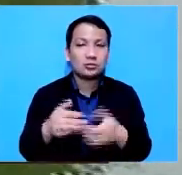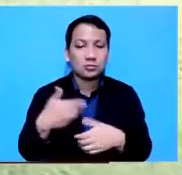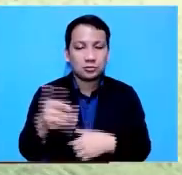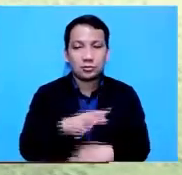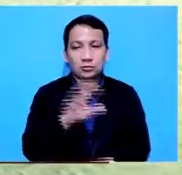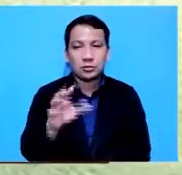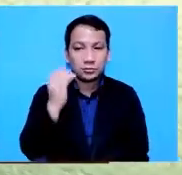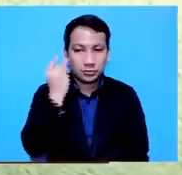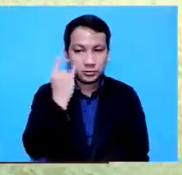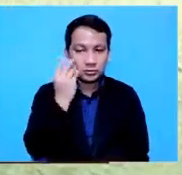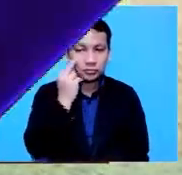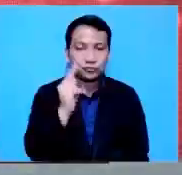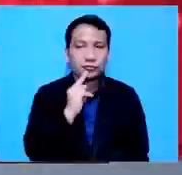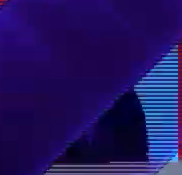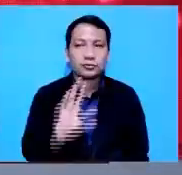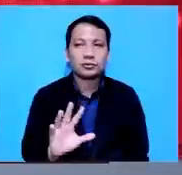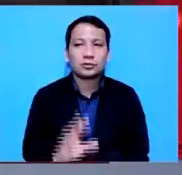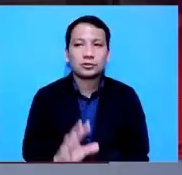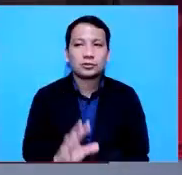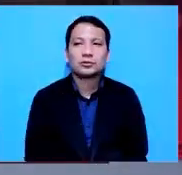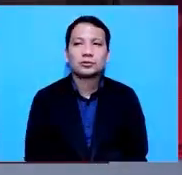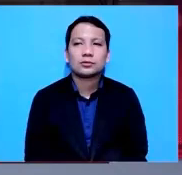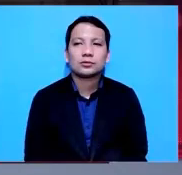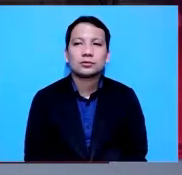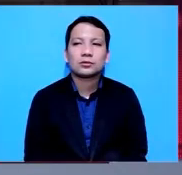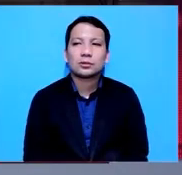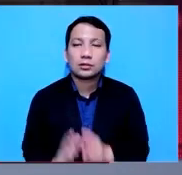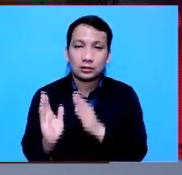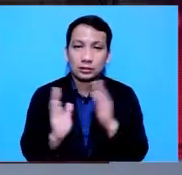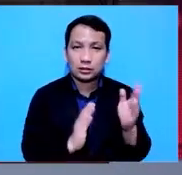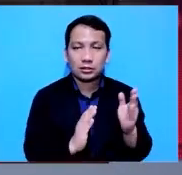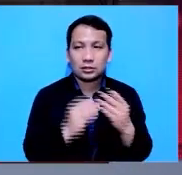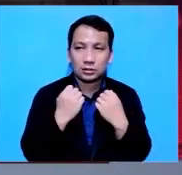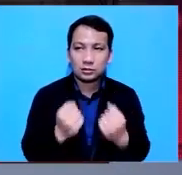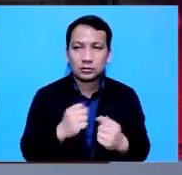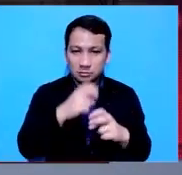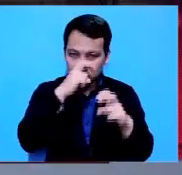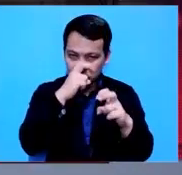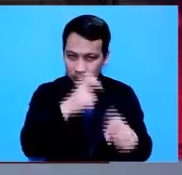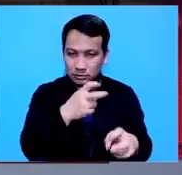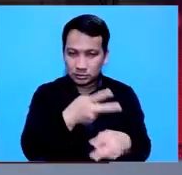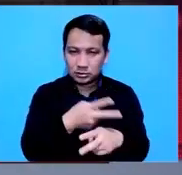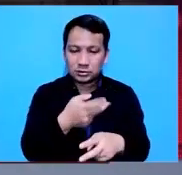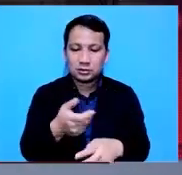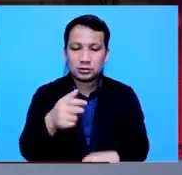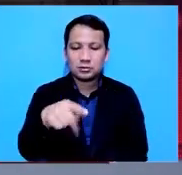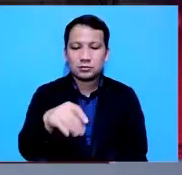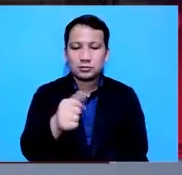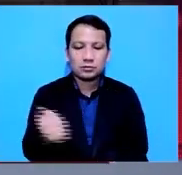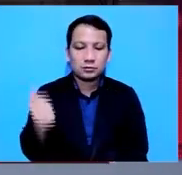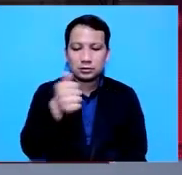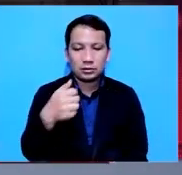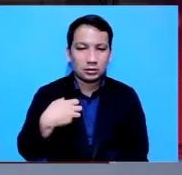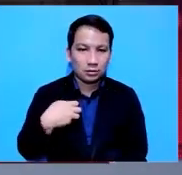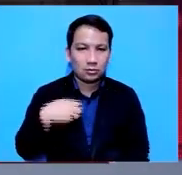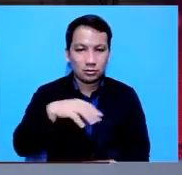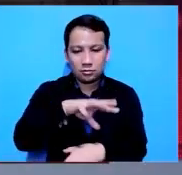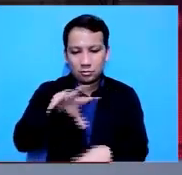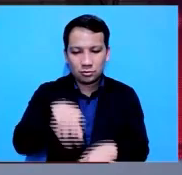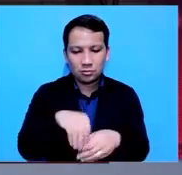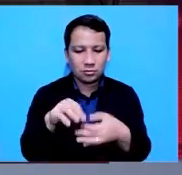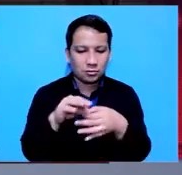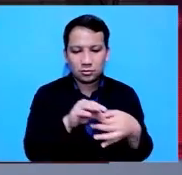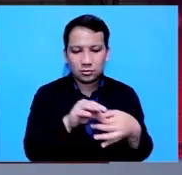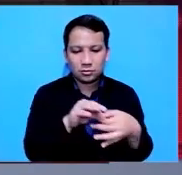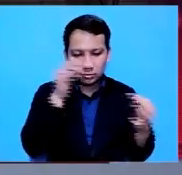Dongon, News 5. Mas magiging mahigpit ang PNP sa mga pulis sa sangkot sa ilegal na droga.